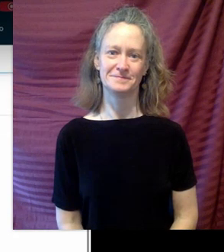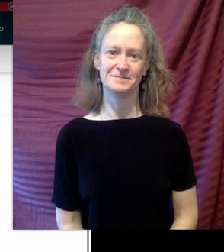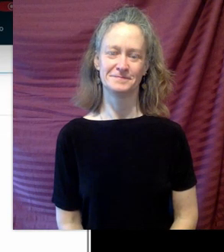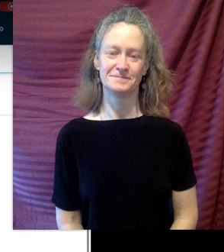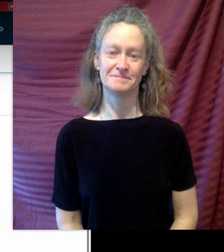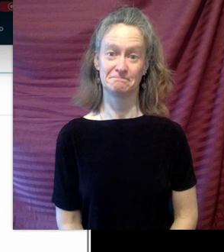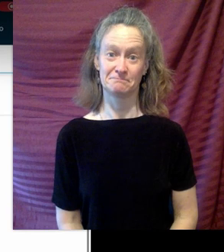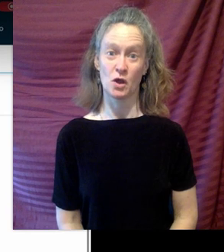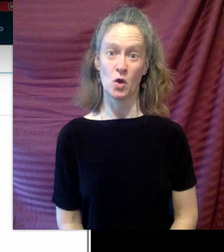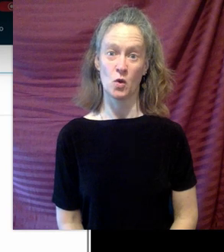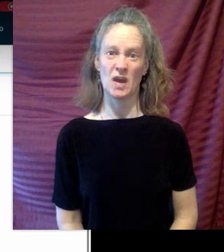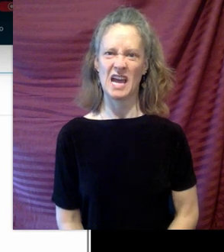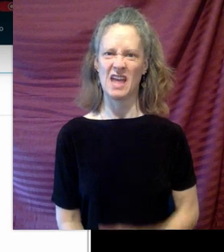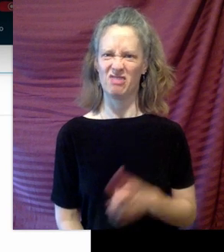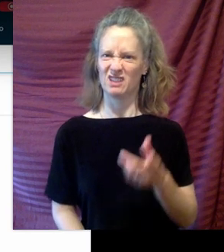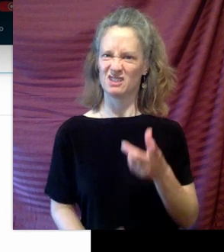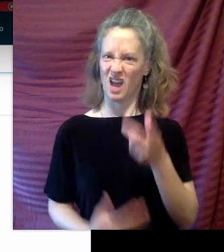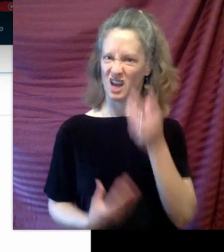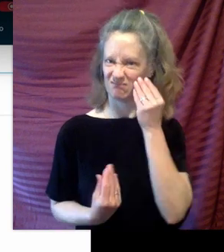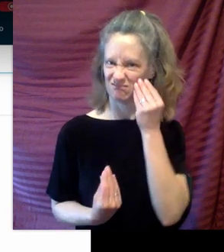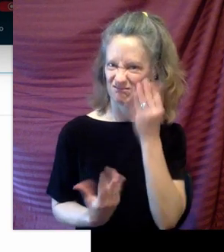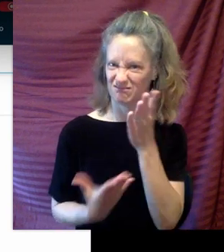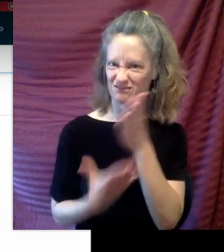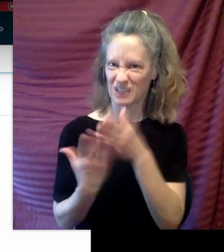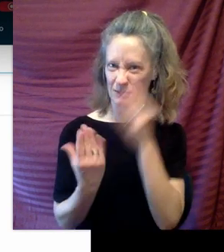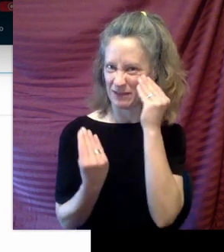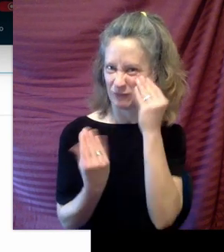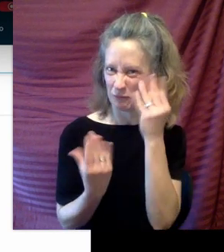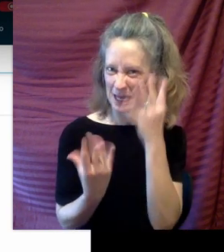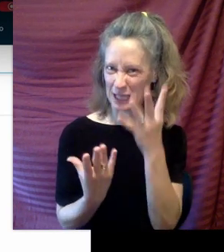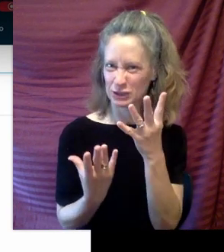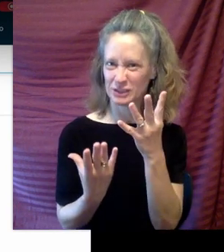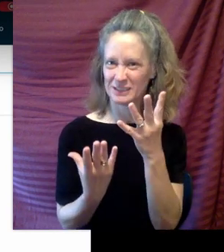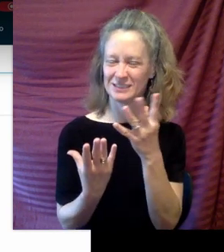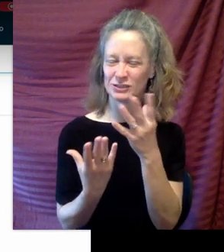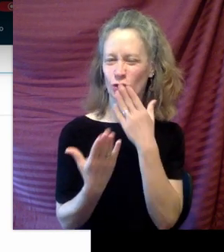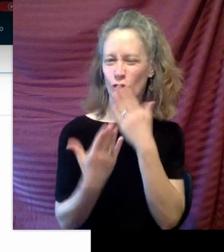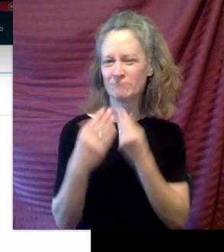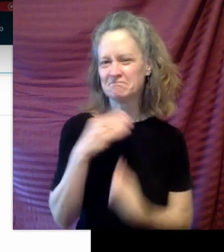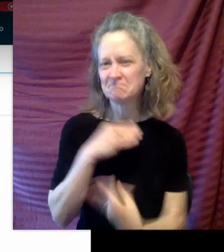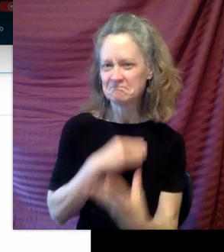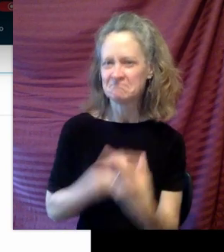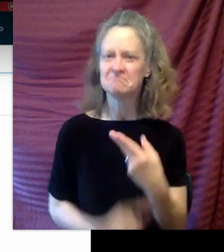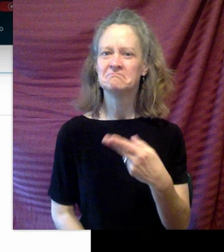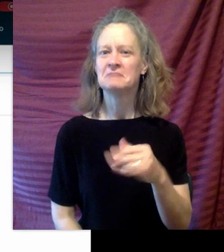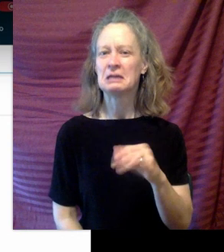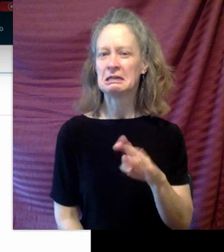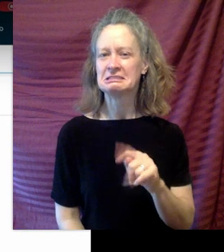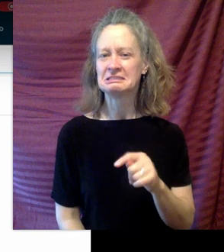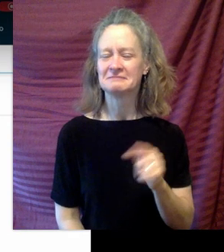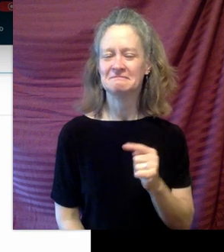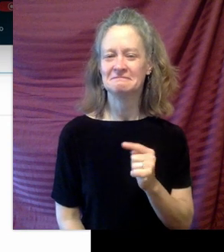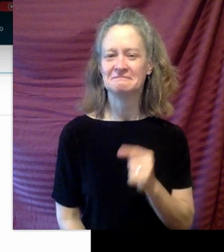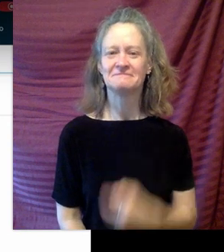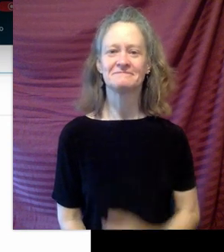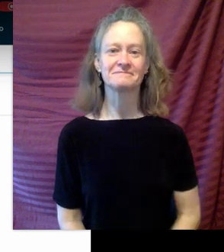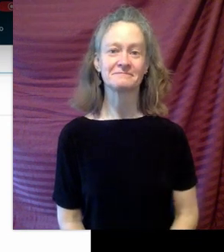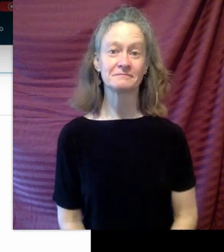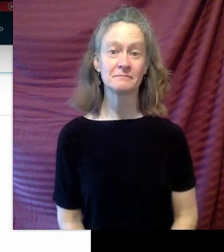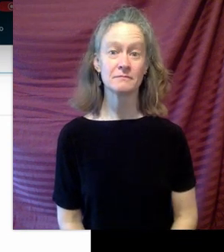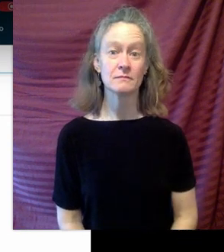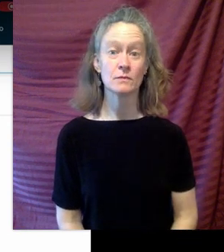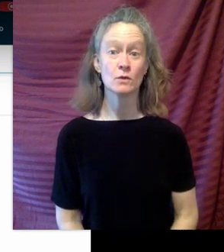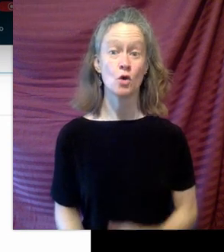All right, this kind of reveals some information, so you'll get a good hint. It says, both of these